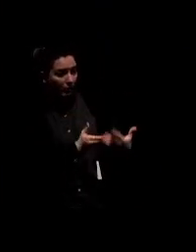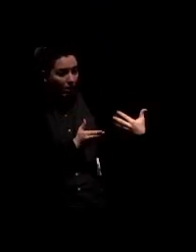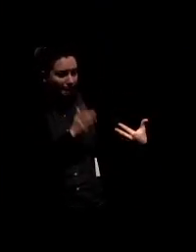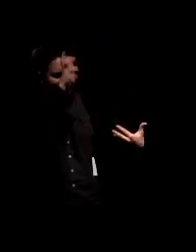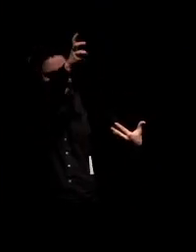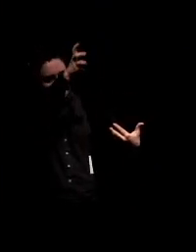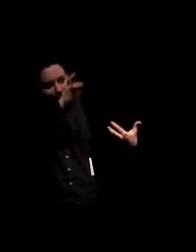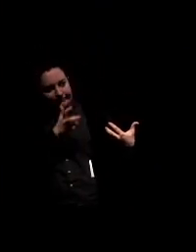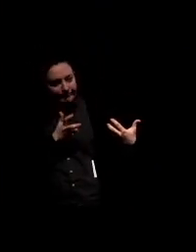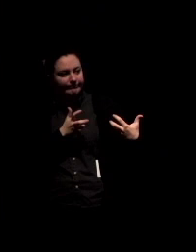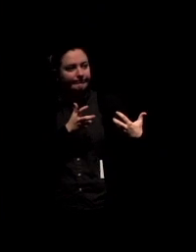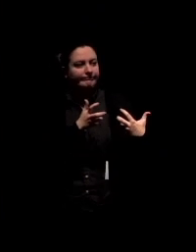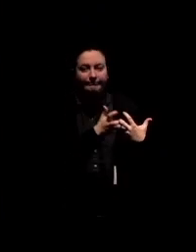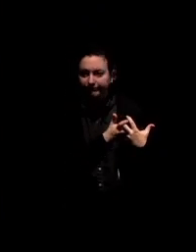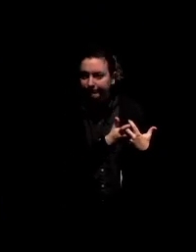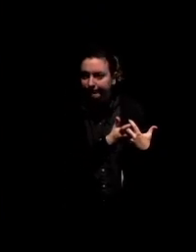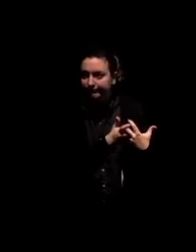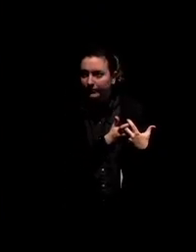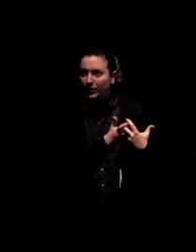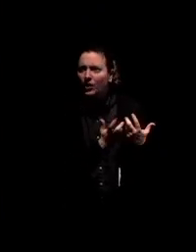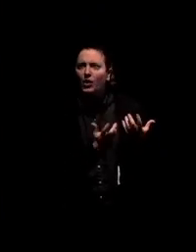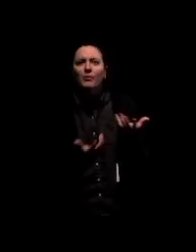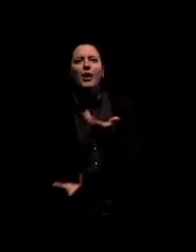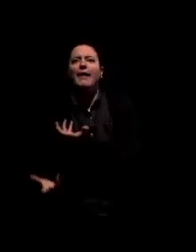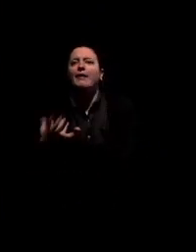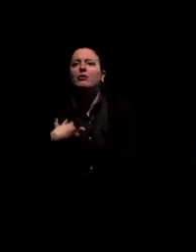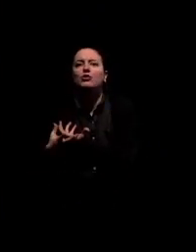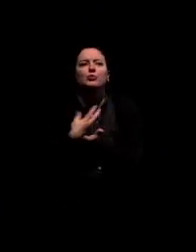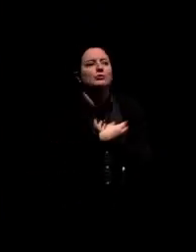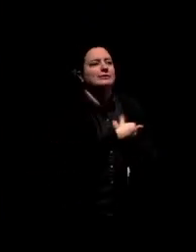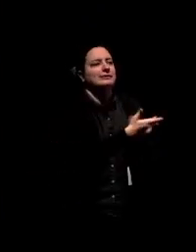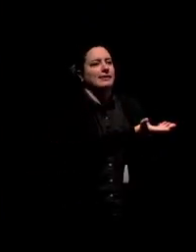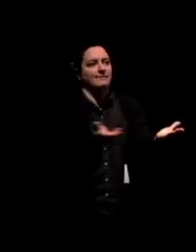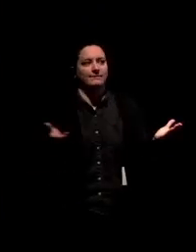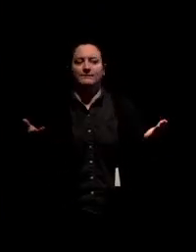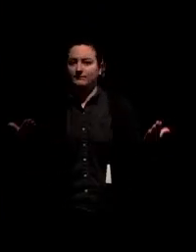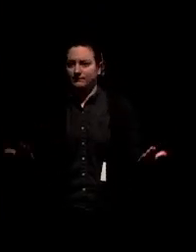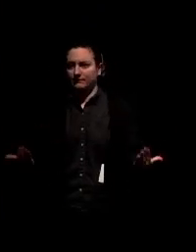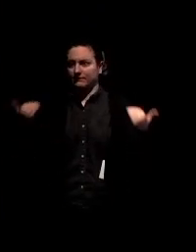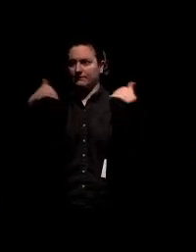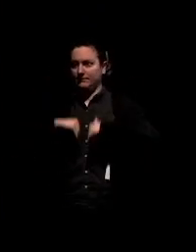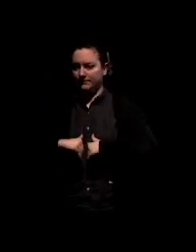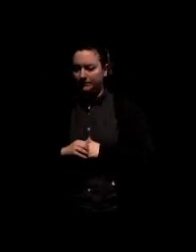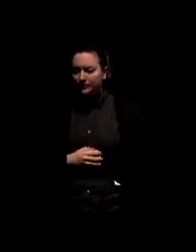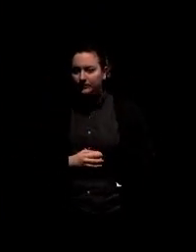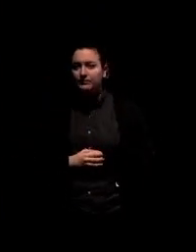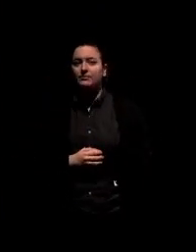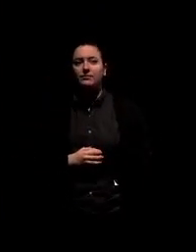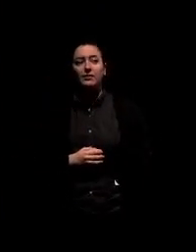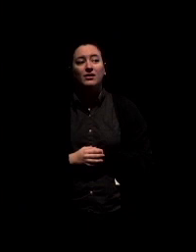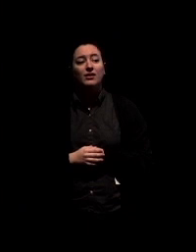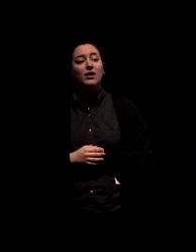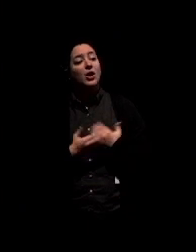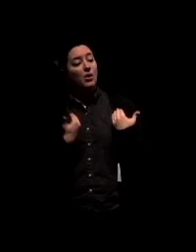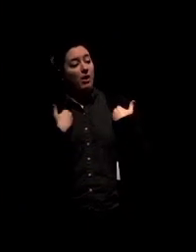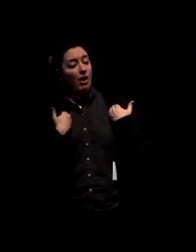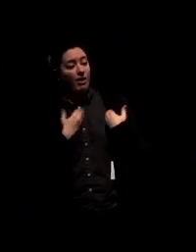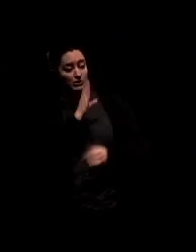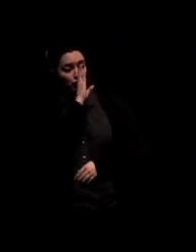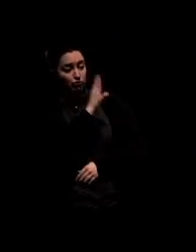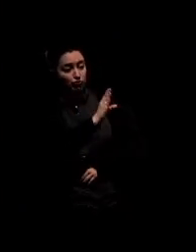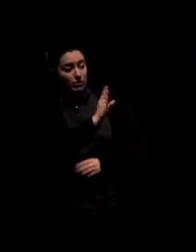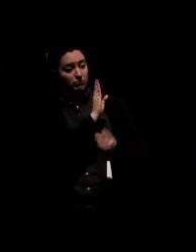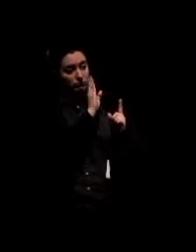We're inclusive and meet people where they are at their point in their life. And as I said, we provide both this direct